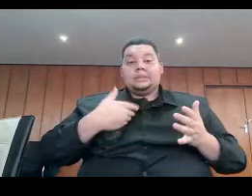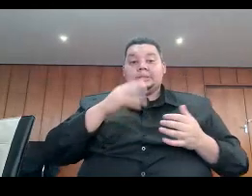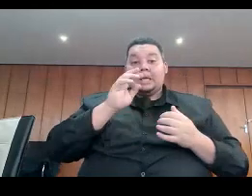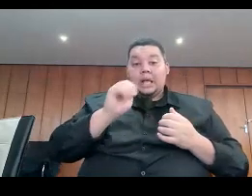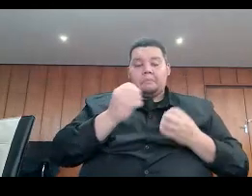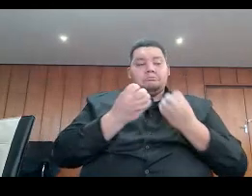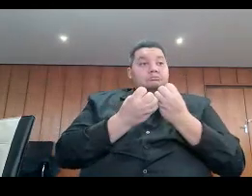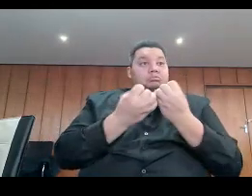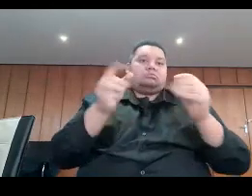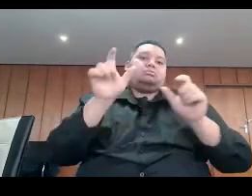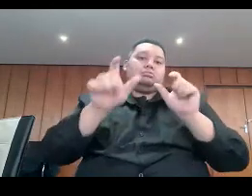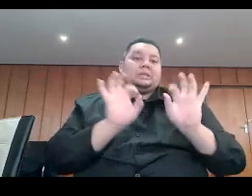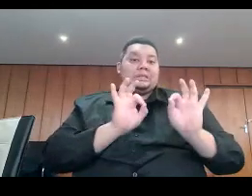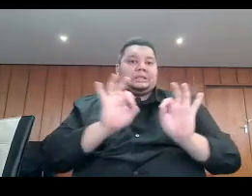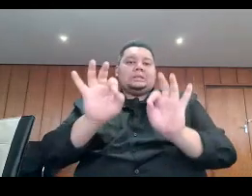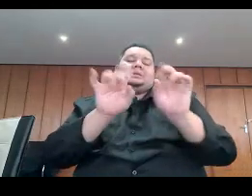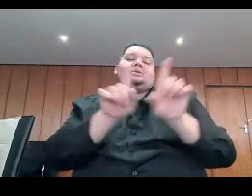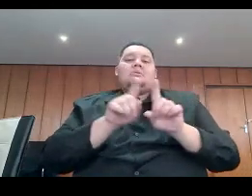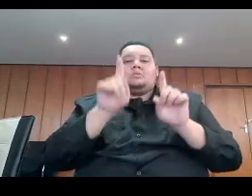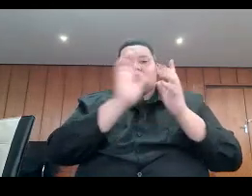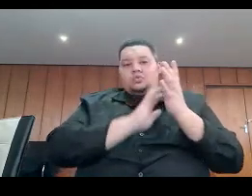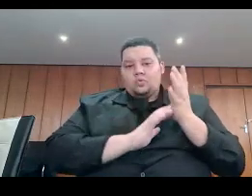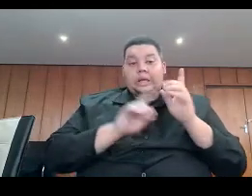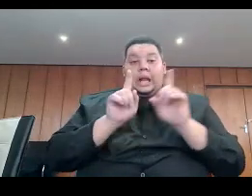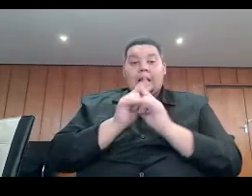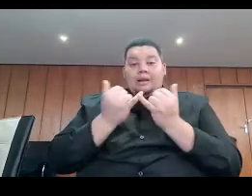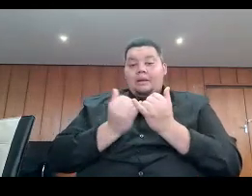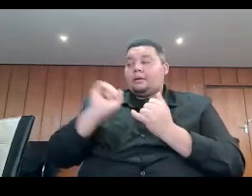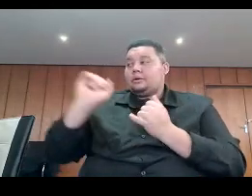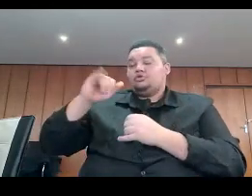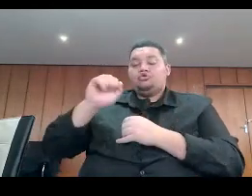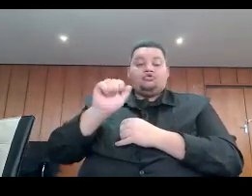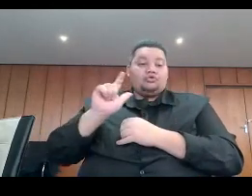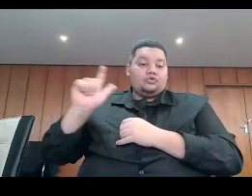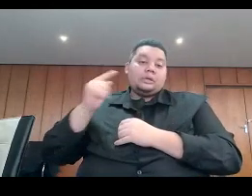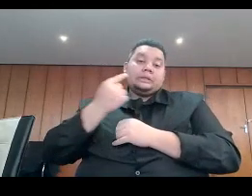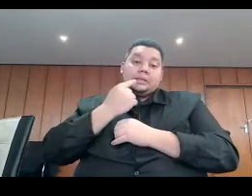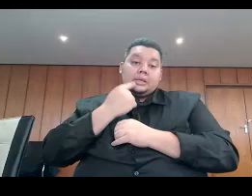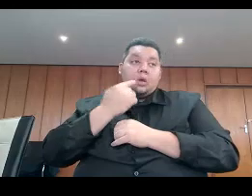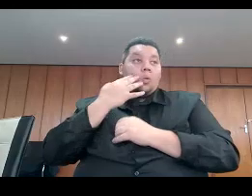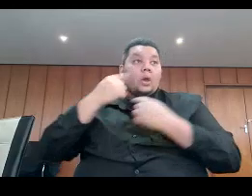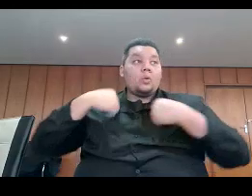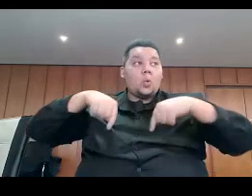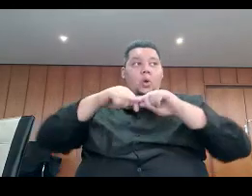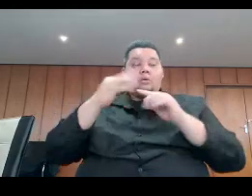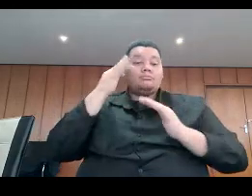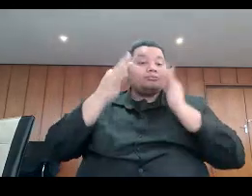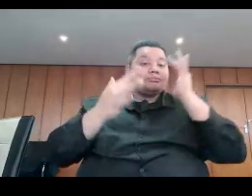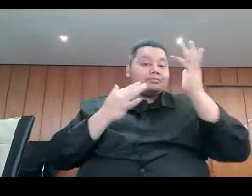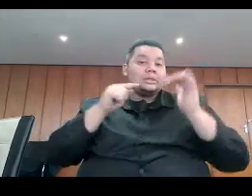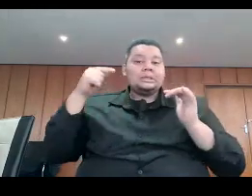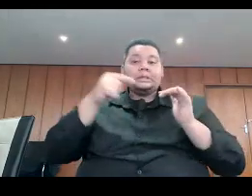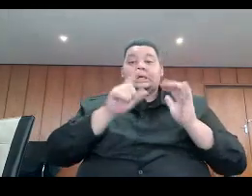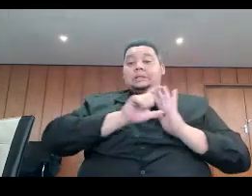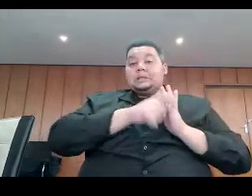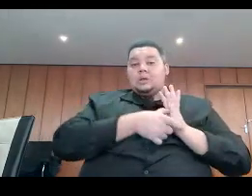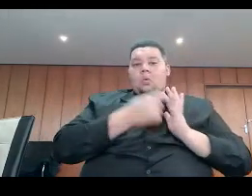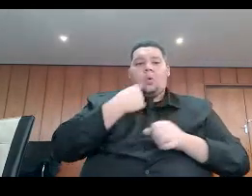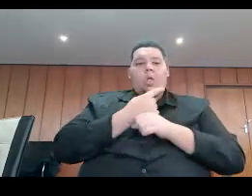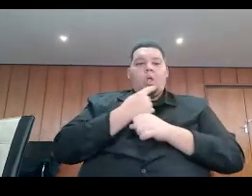many, many people. And as Jill mentioned, when we think about disability, we often think about a